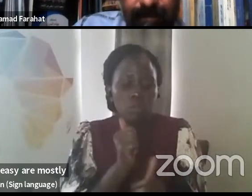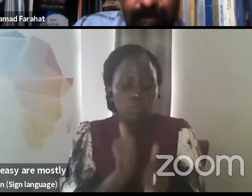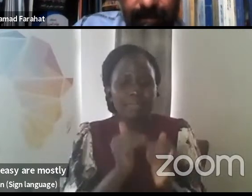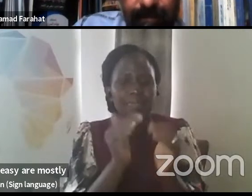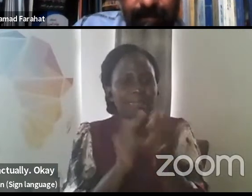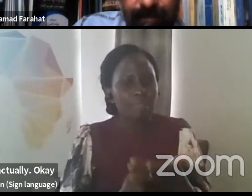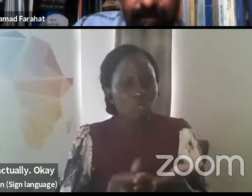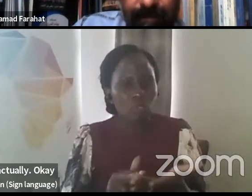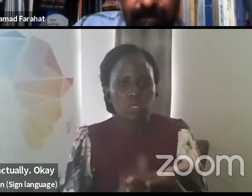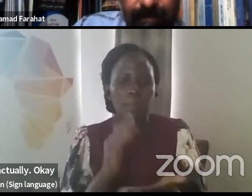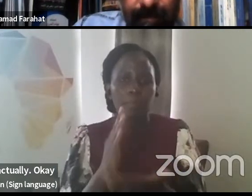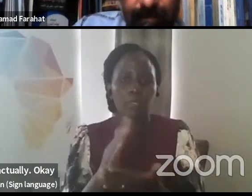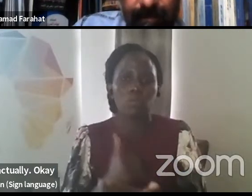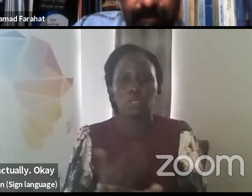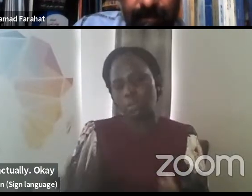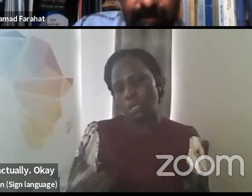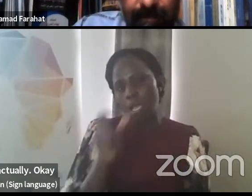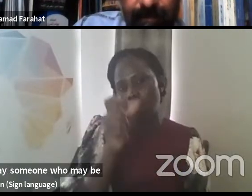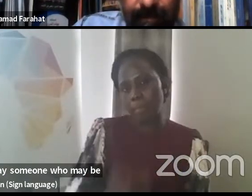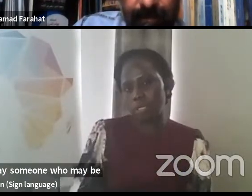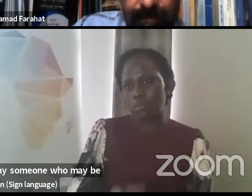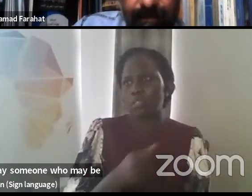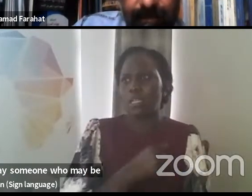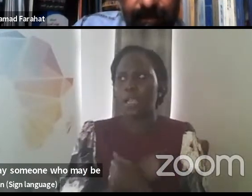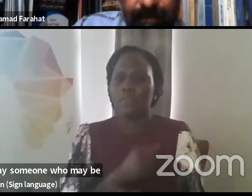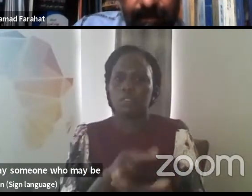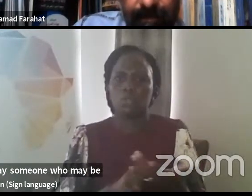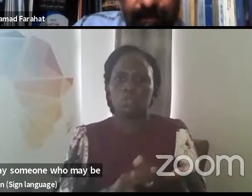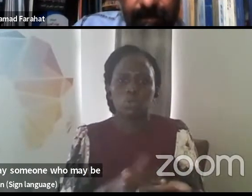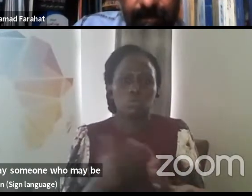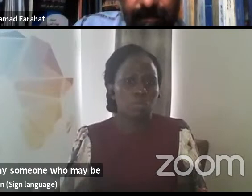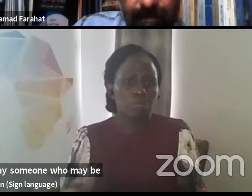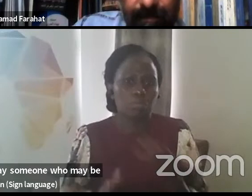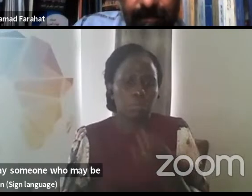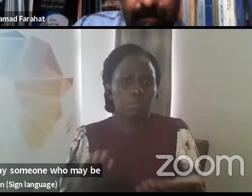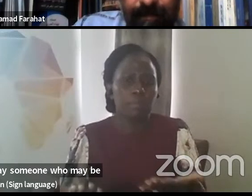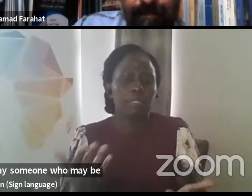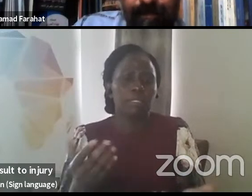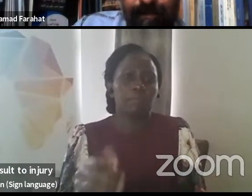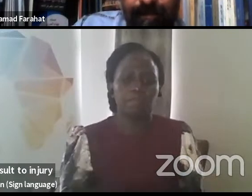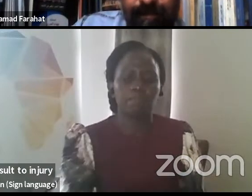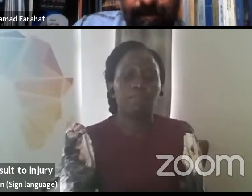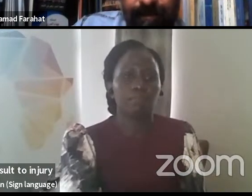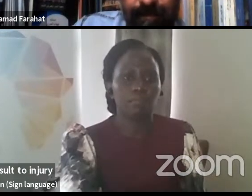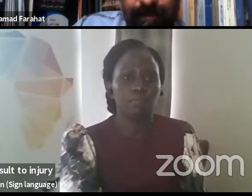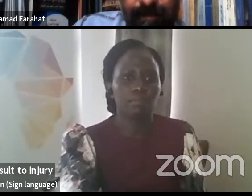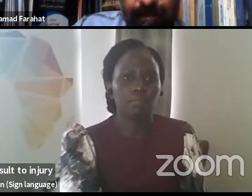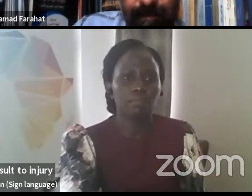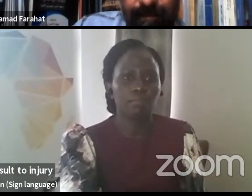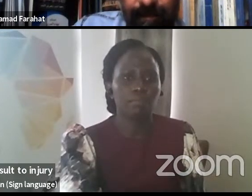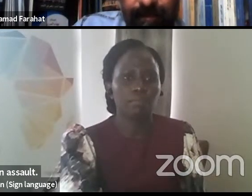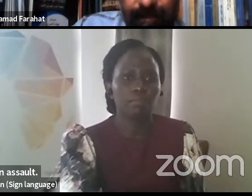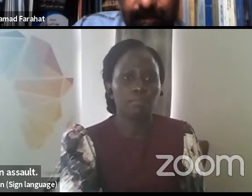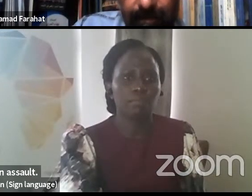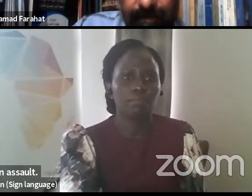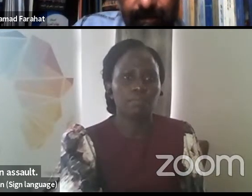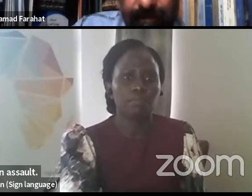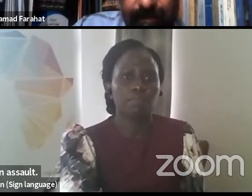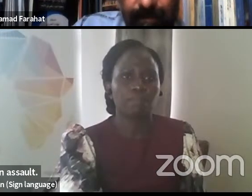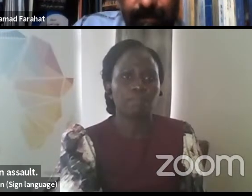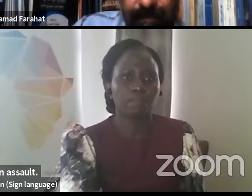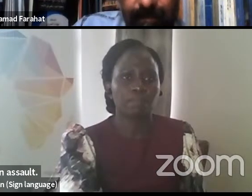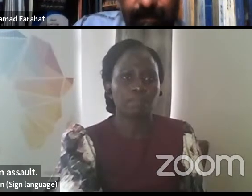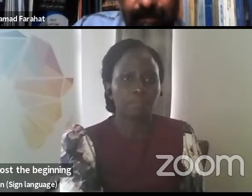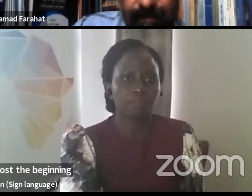okay, someone who may be used to word that could be an insult to in their posts, online posts, they